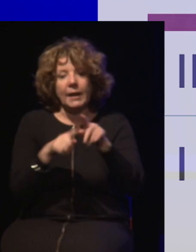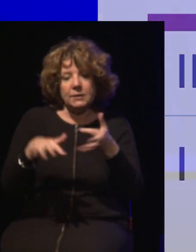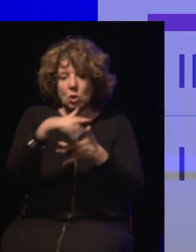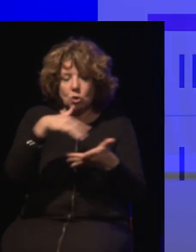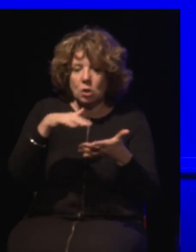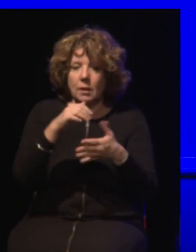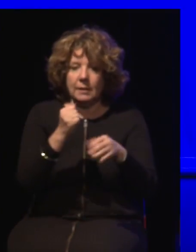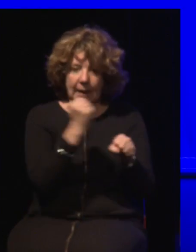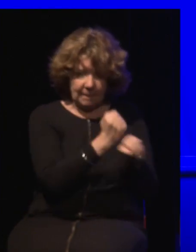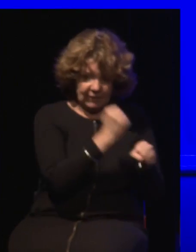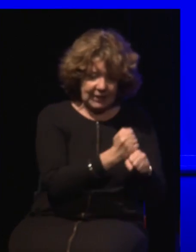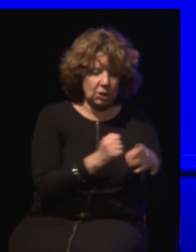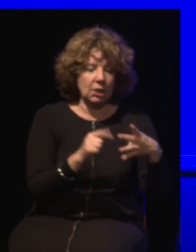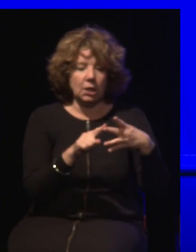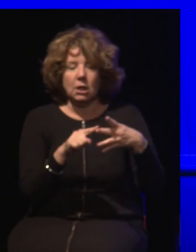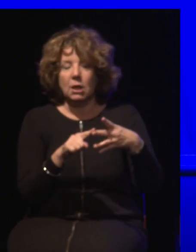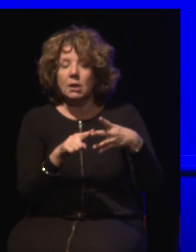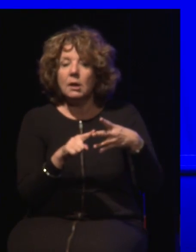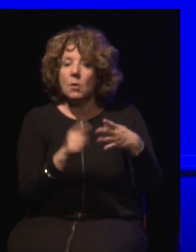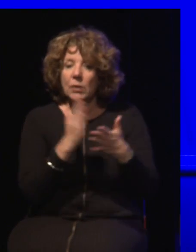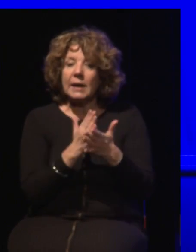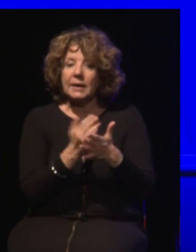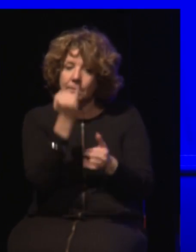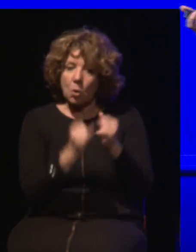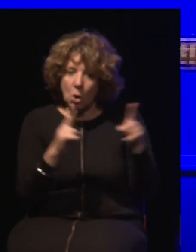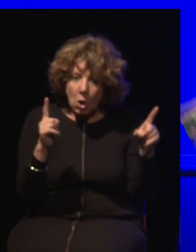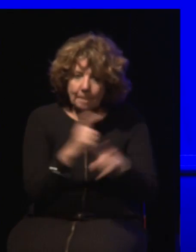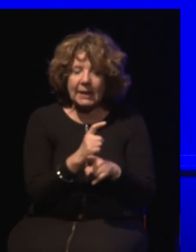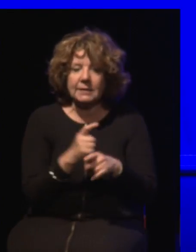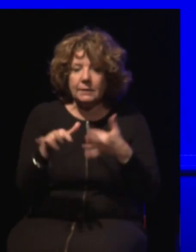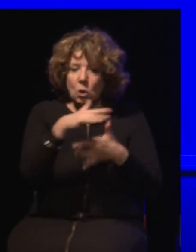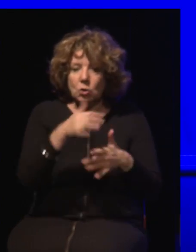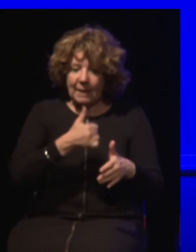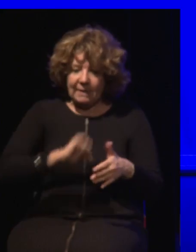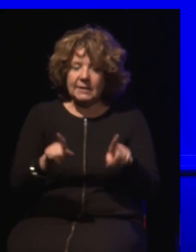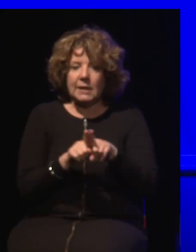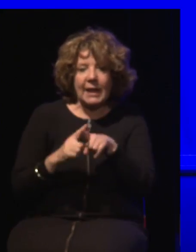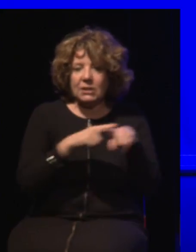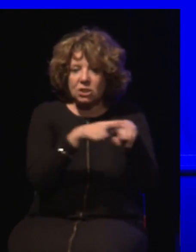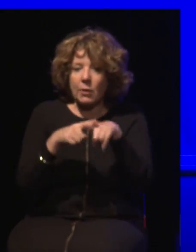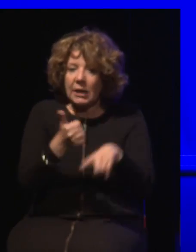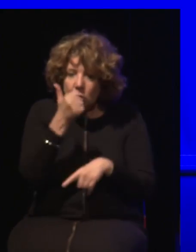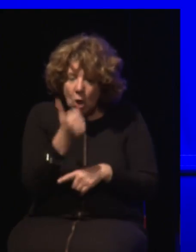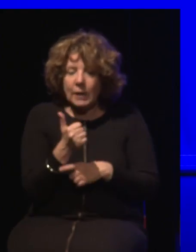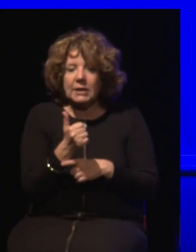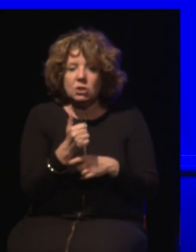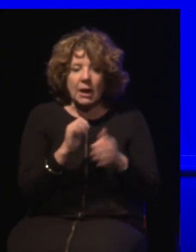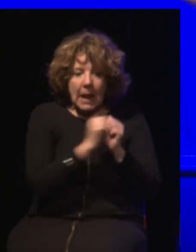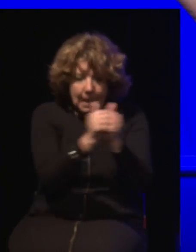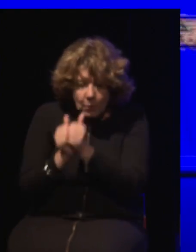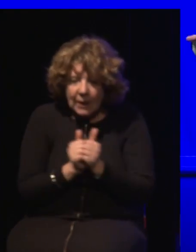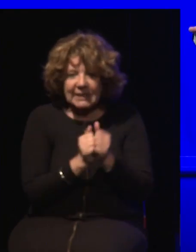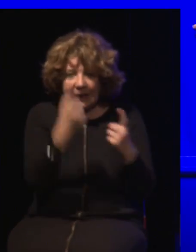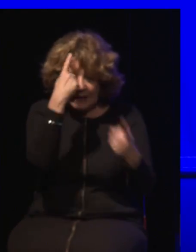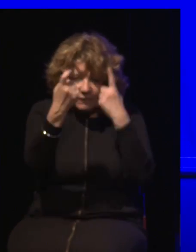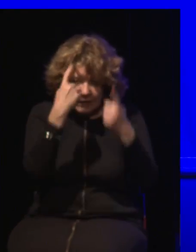and social behaviours, like sharing knowledge, collaborating, innovating. Here the experience goes for months and